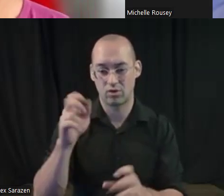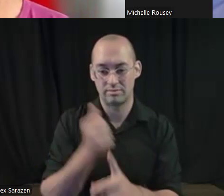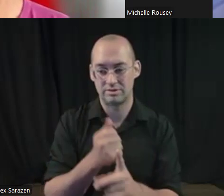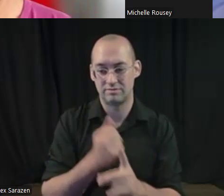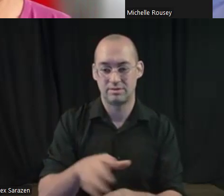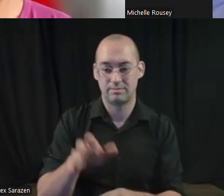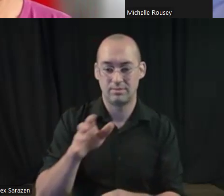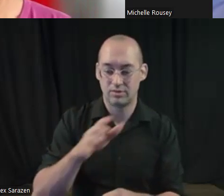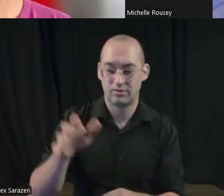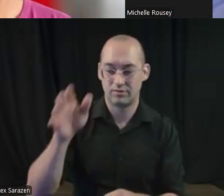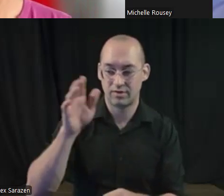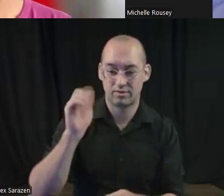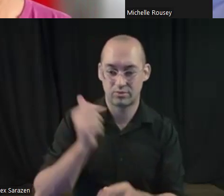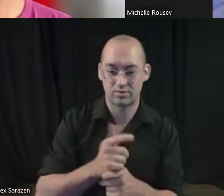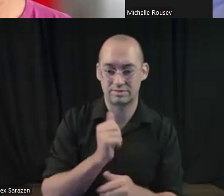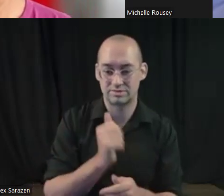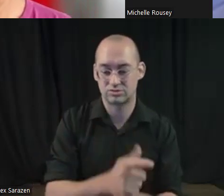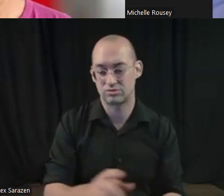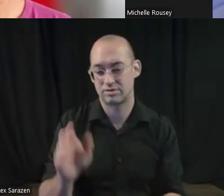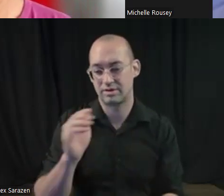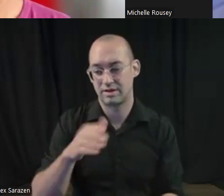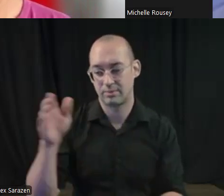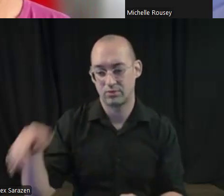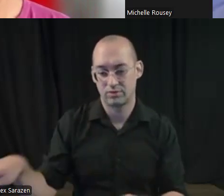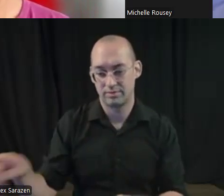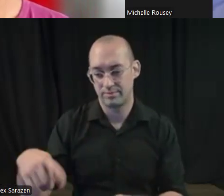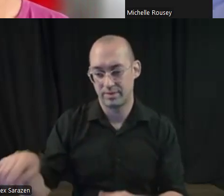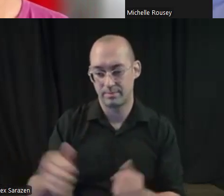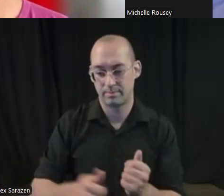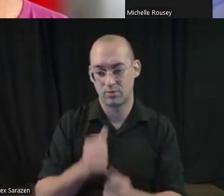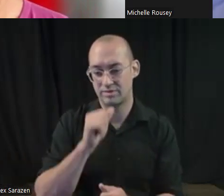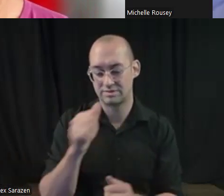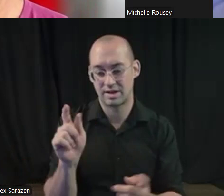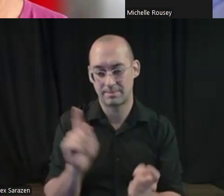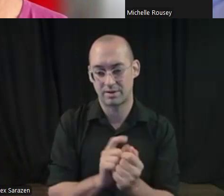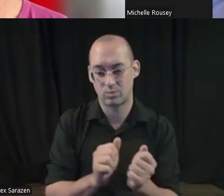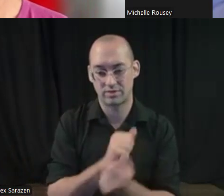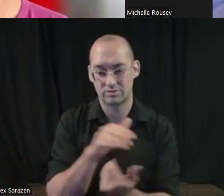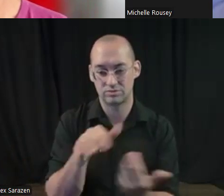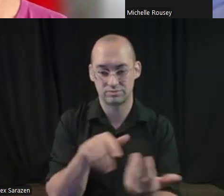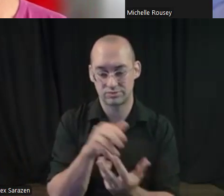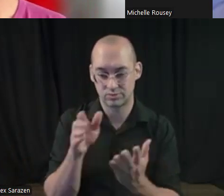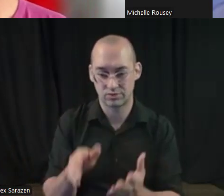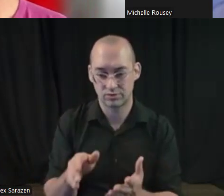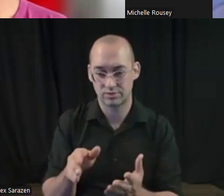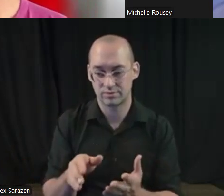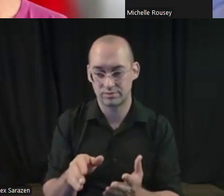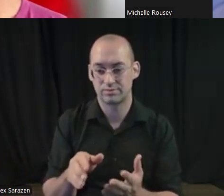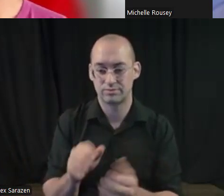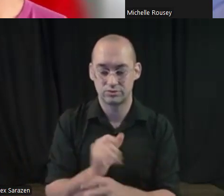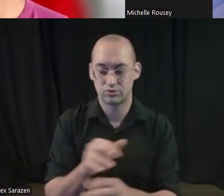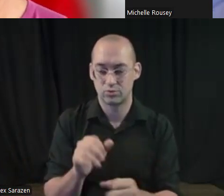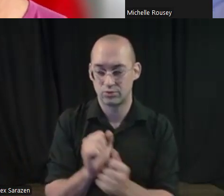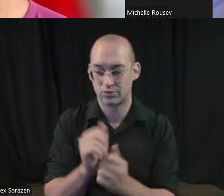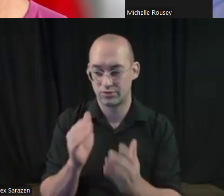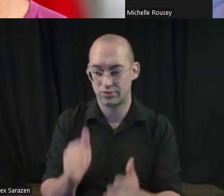parent, or partner, or friend, or neighbor. Most are not met with social workers or case managers, except, as in my case,